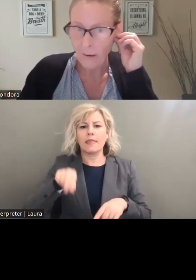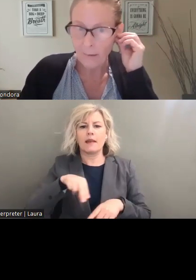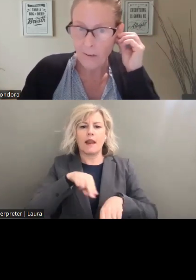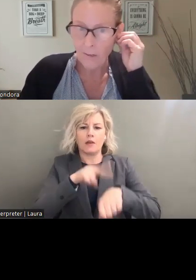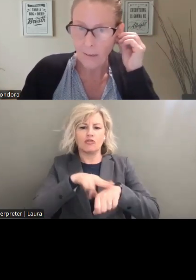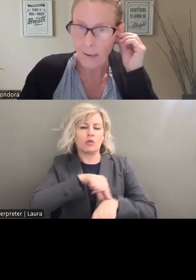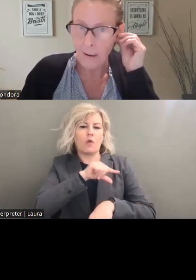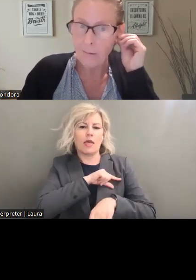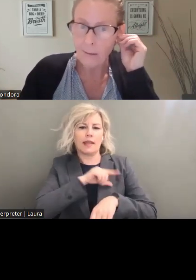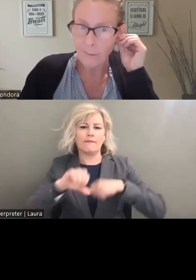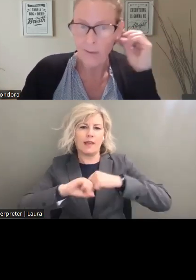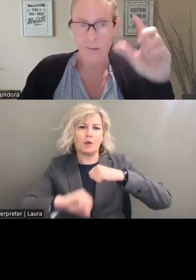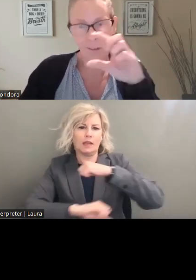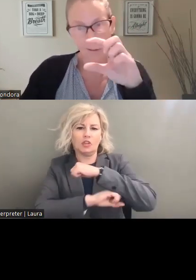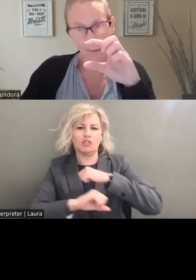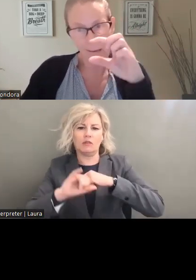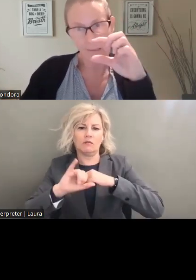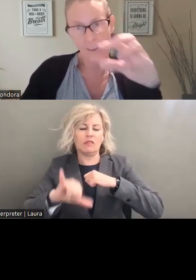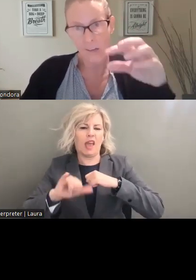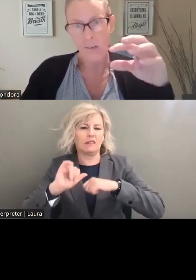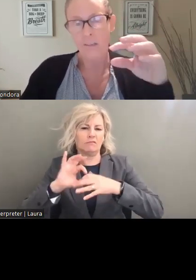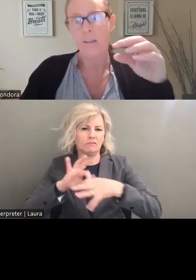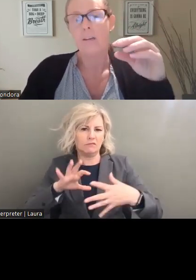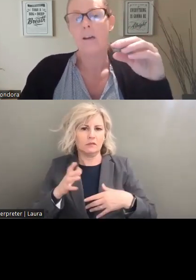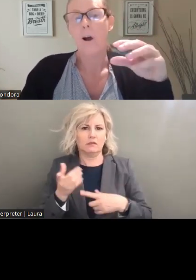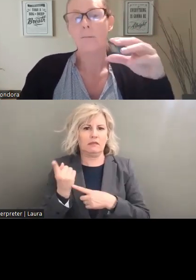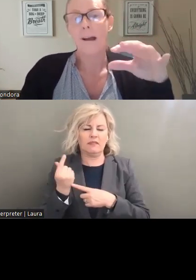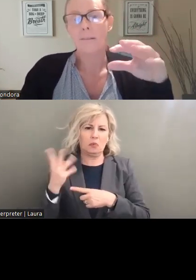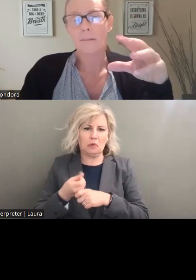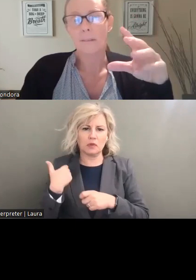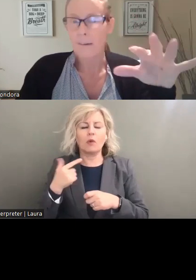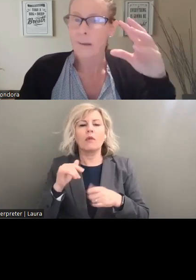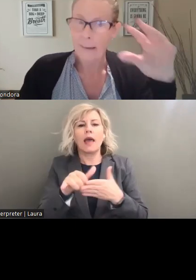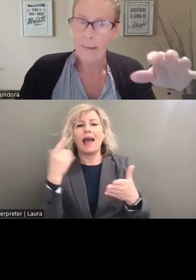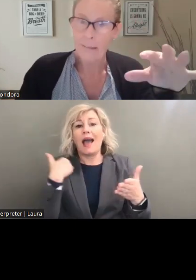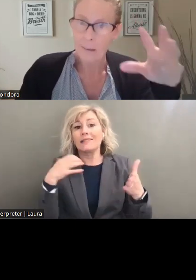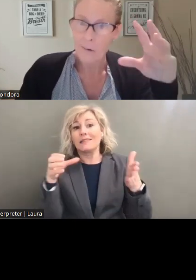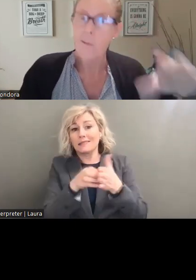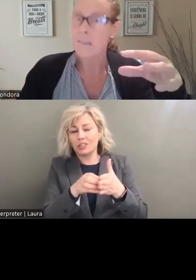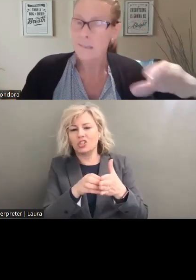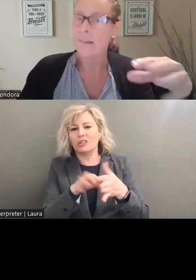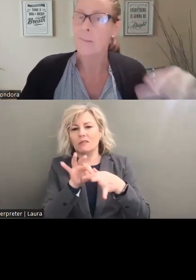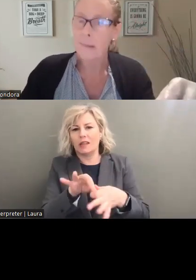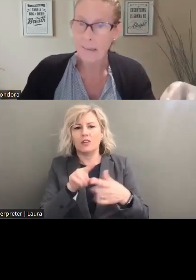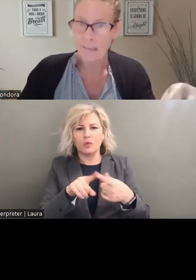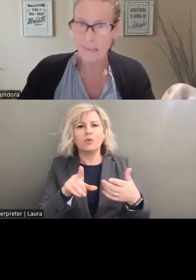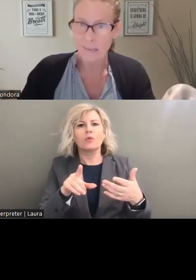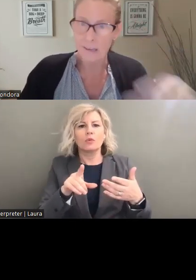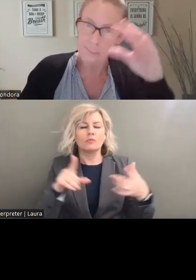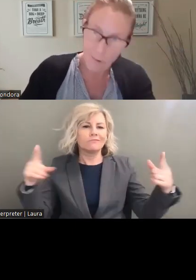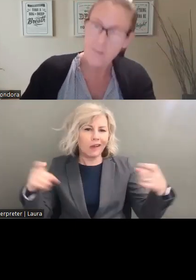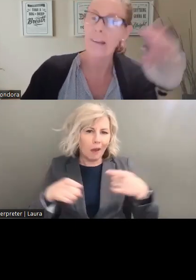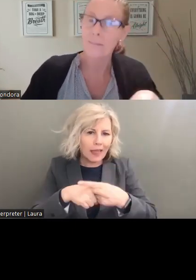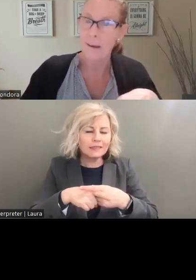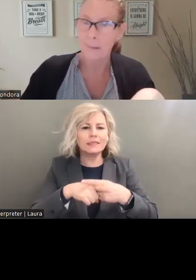Quality Foundation that came out a few years ago that has a section around kind of, again, the nuances and the complexities